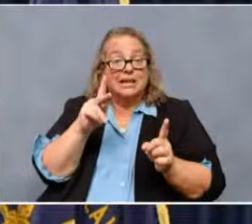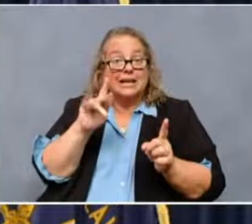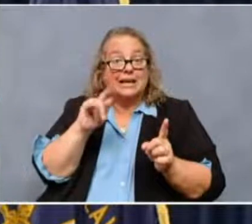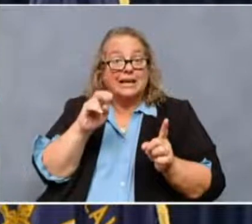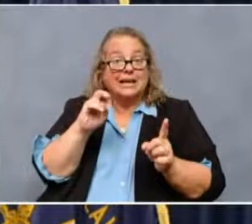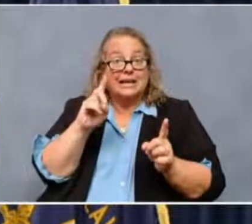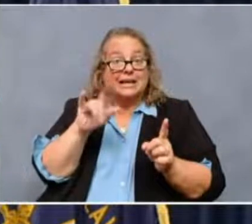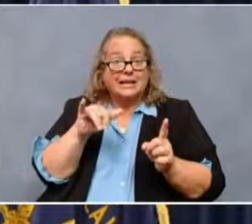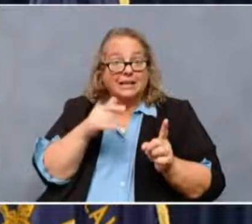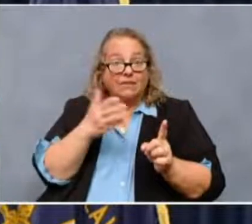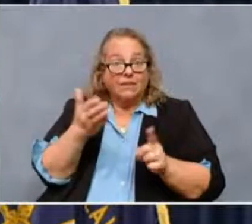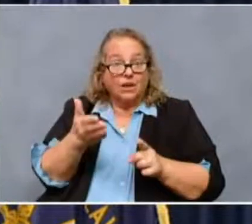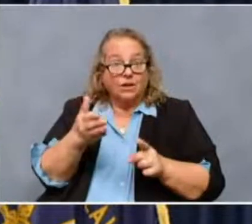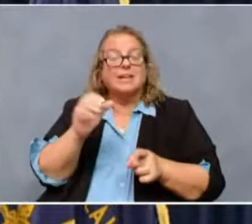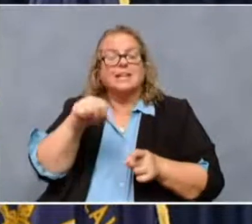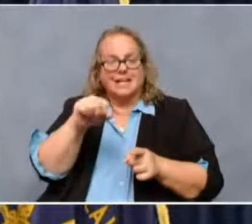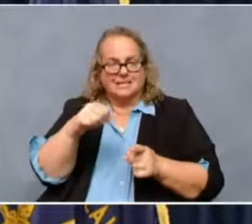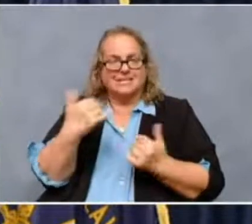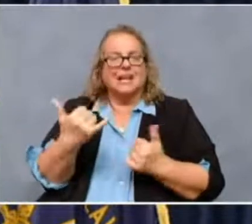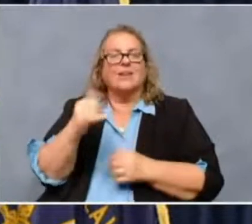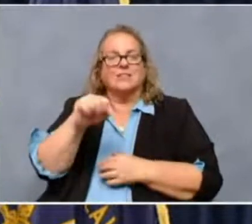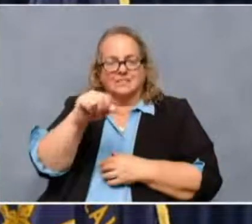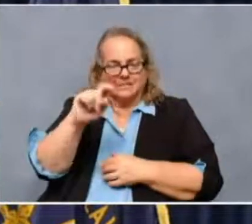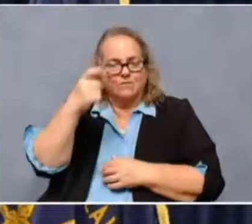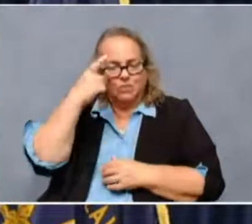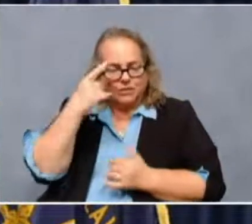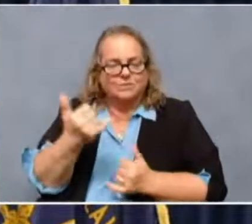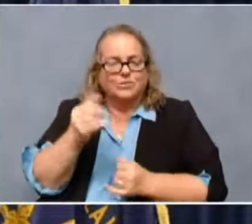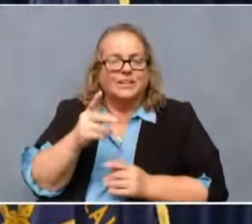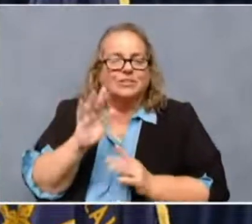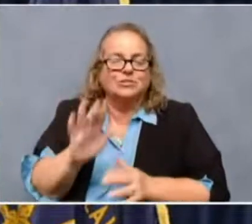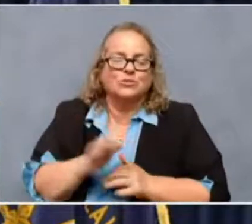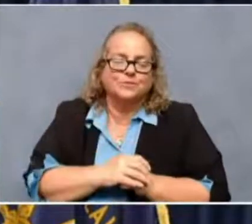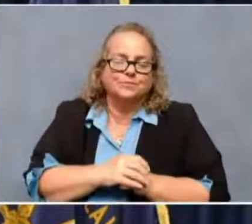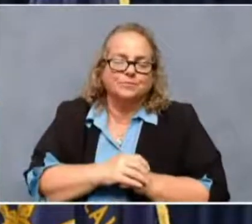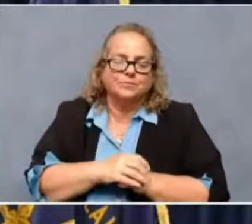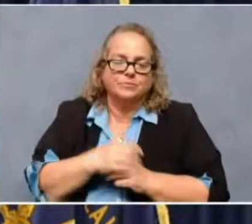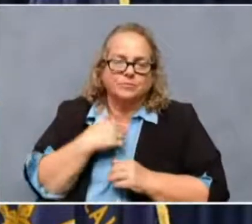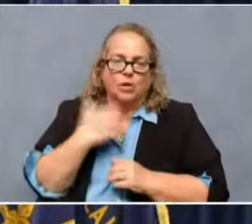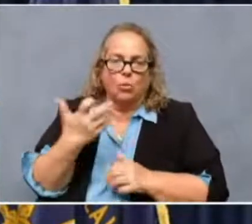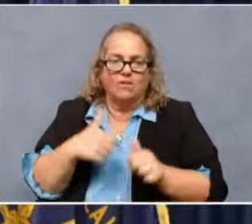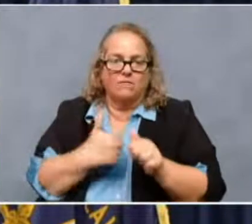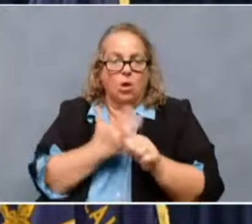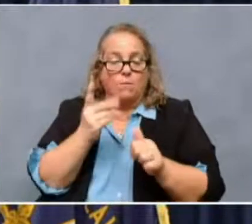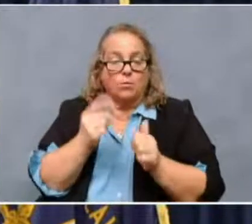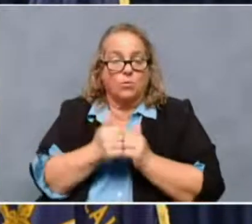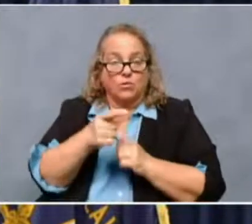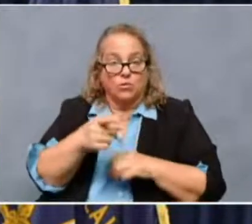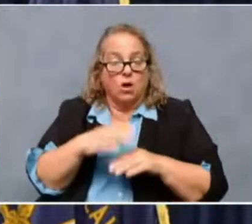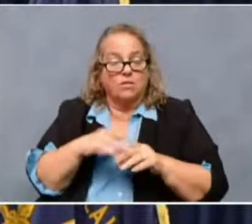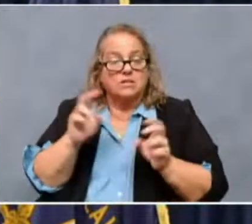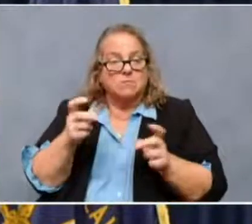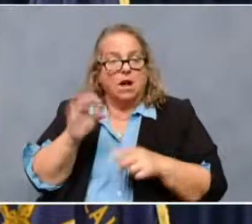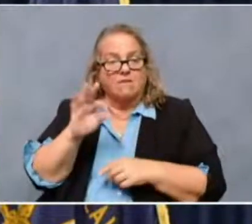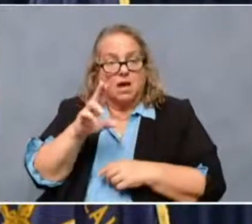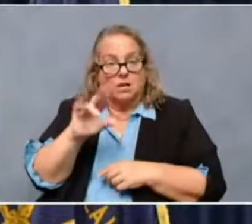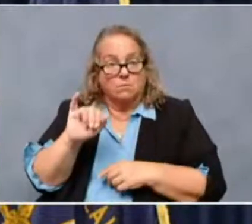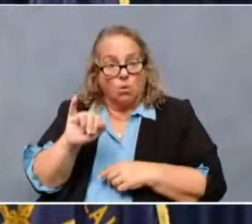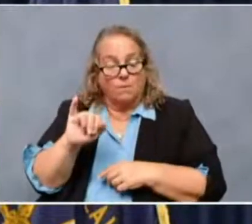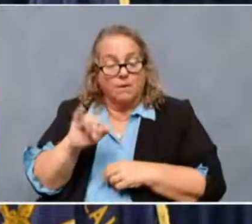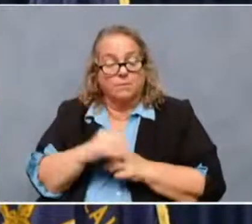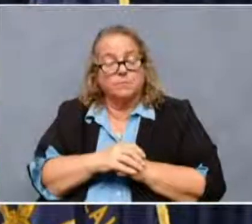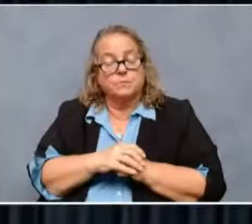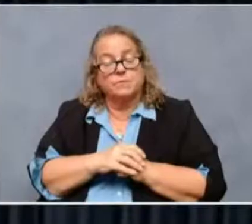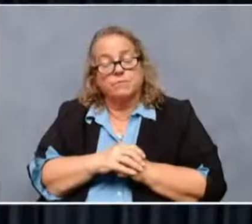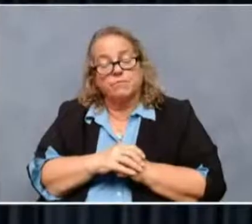I think you've got me now, Governor. Great. I do want to follow up with you on the subject of unemployment there.